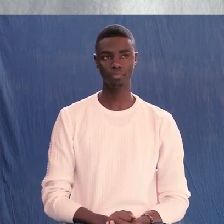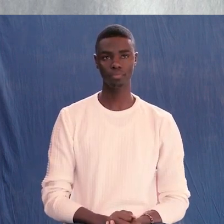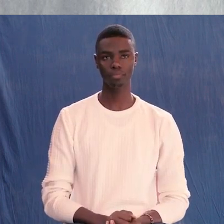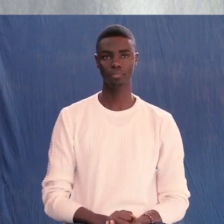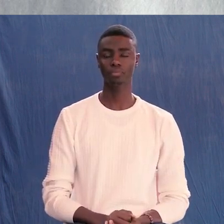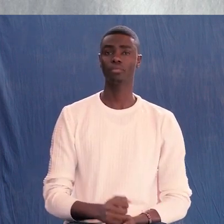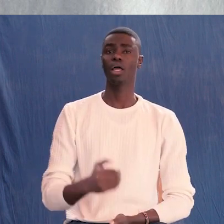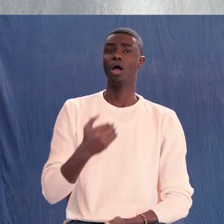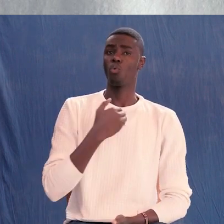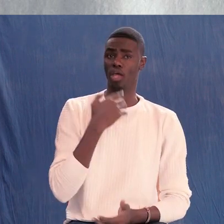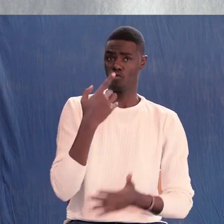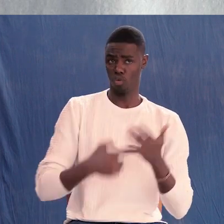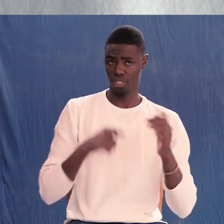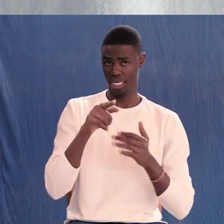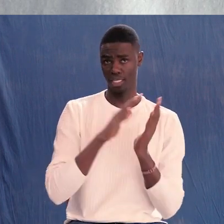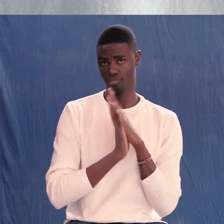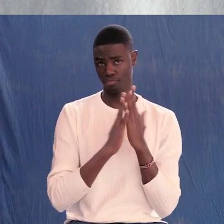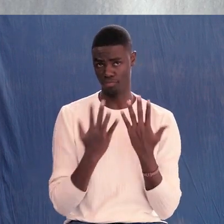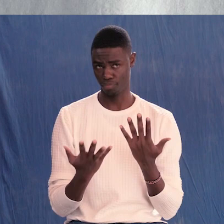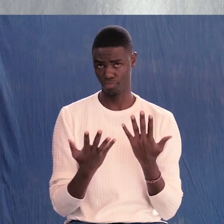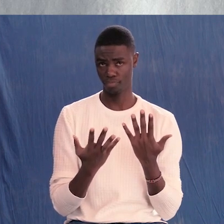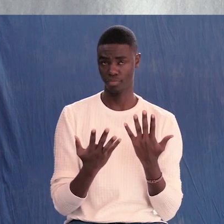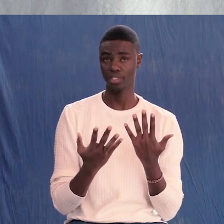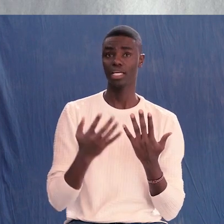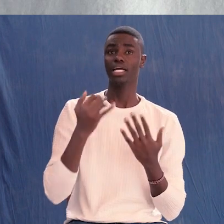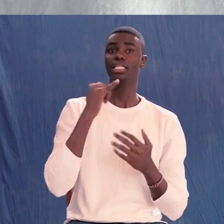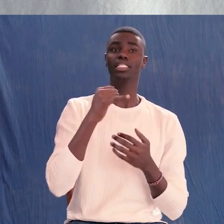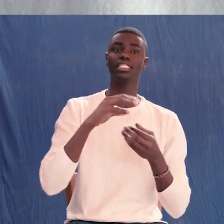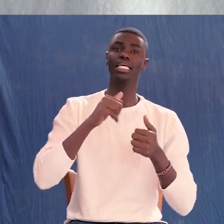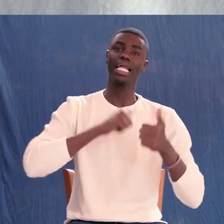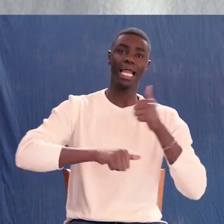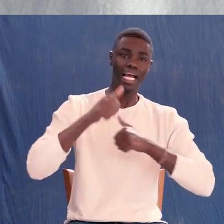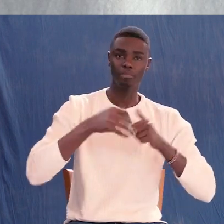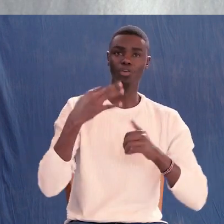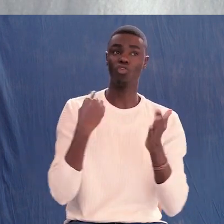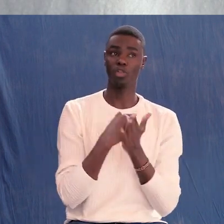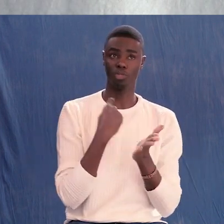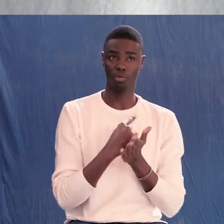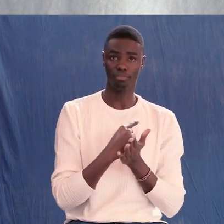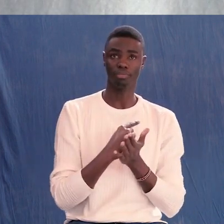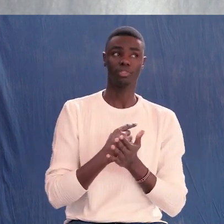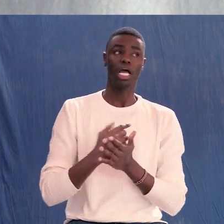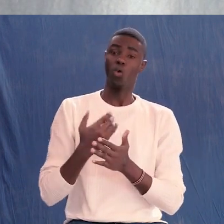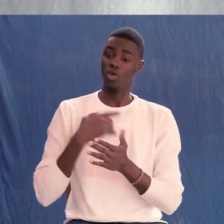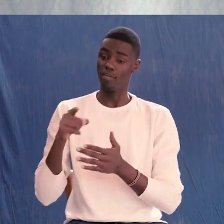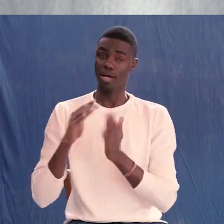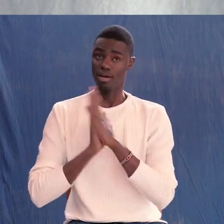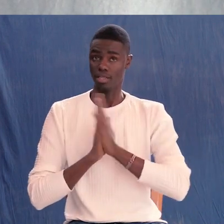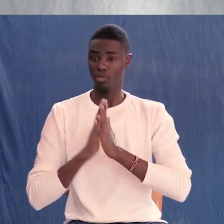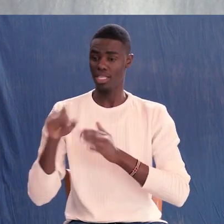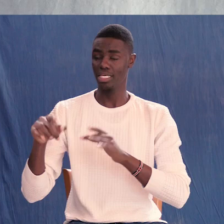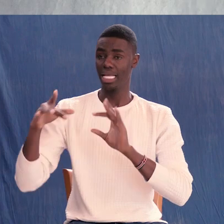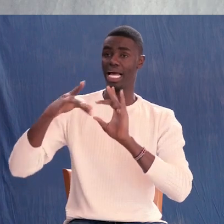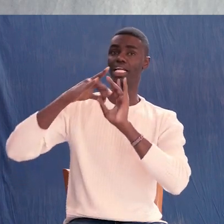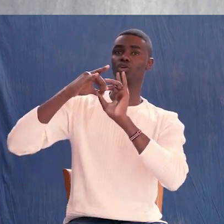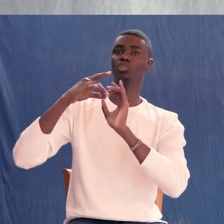And what we have in this passage is an enactment of the gospel. You see, what we have in this passage, this reconciliation,